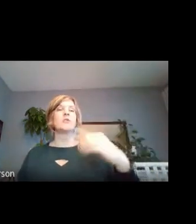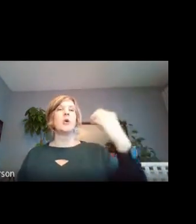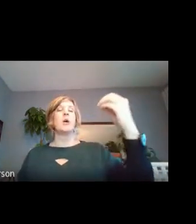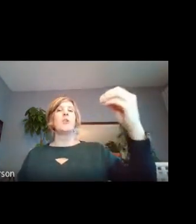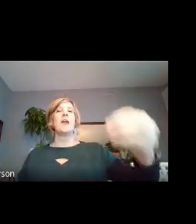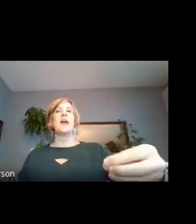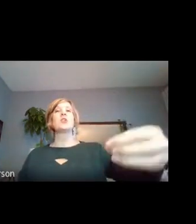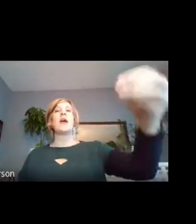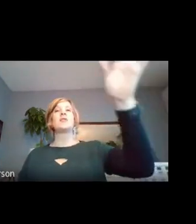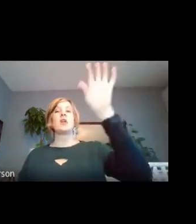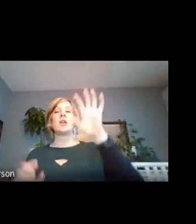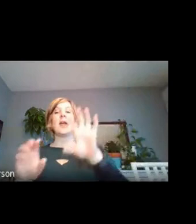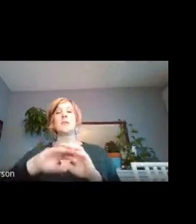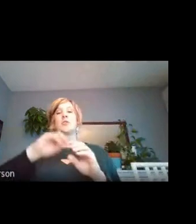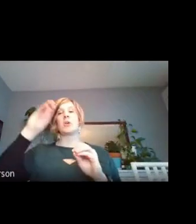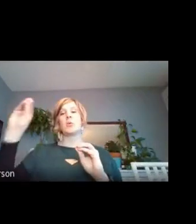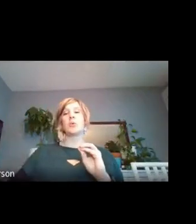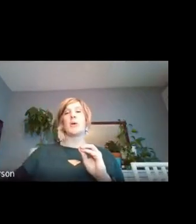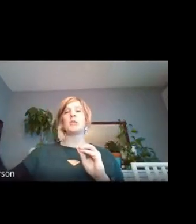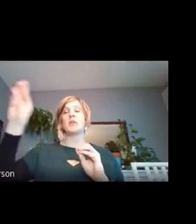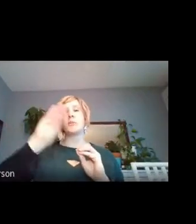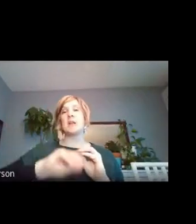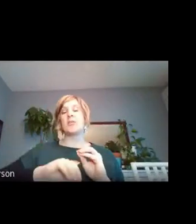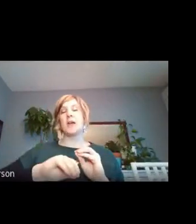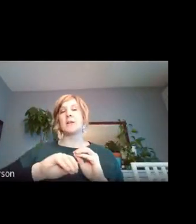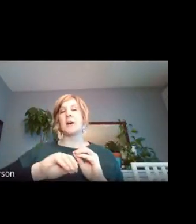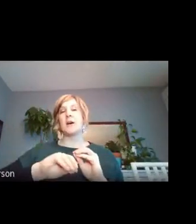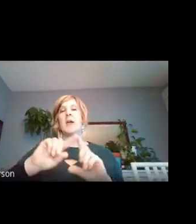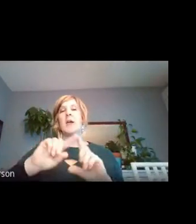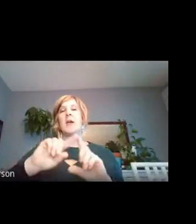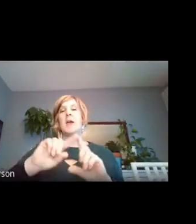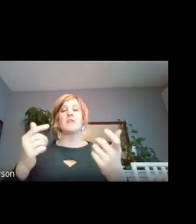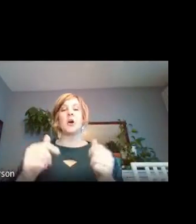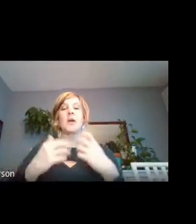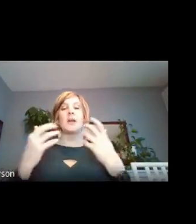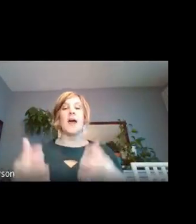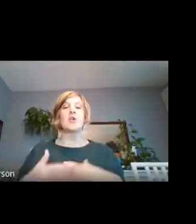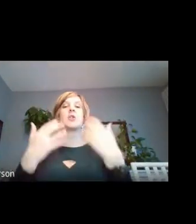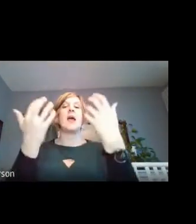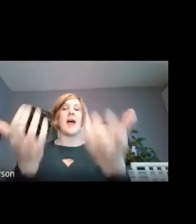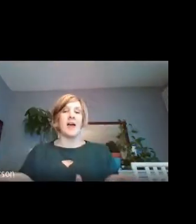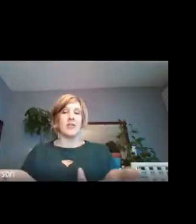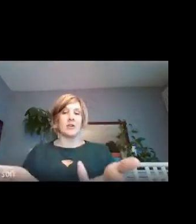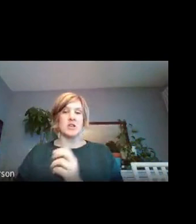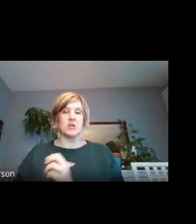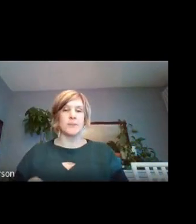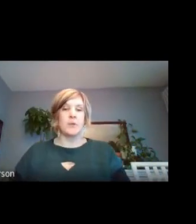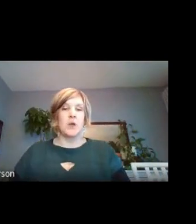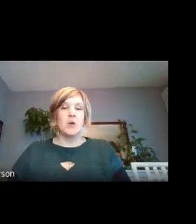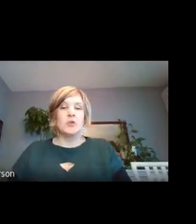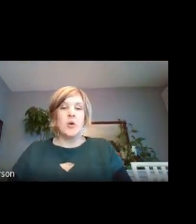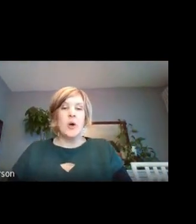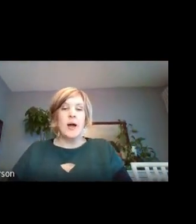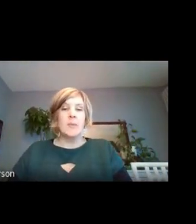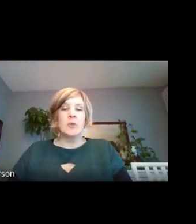so they actually have to it ends up sharing with whoever's on the meet at that time and then they have to go in and actually add their teacher